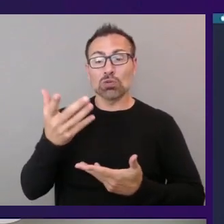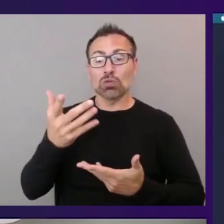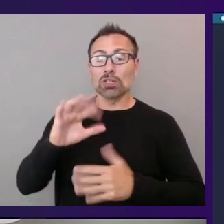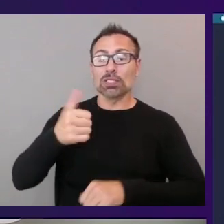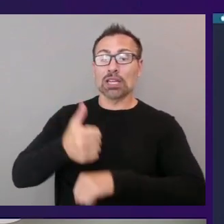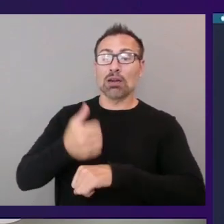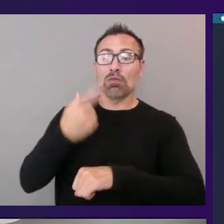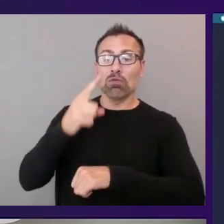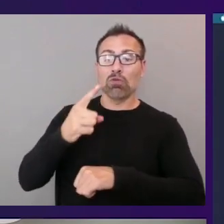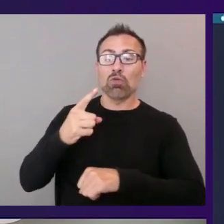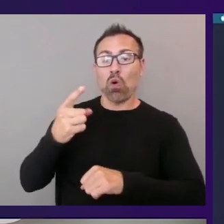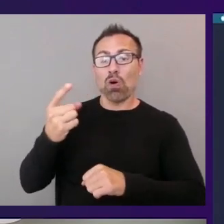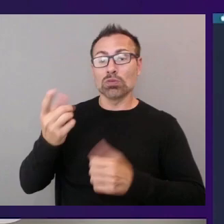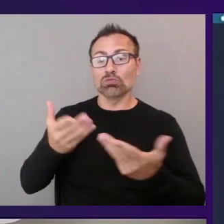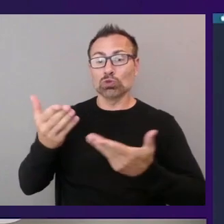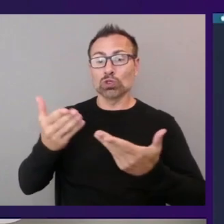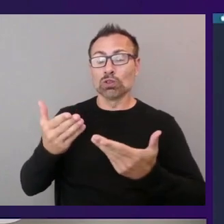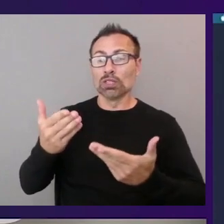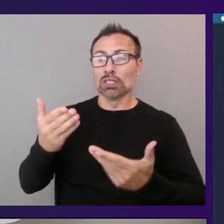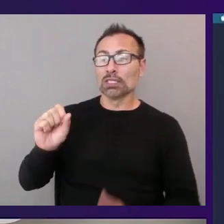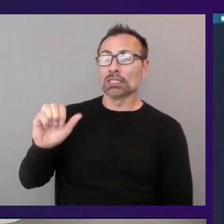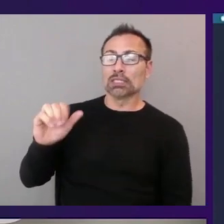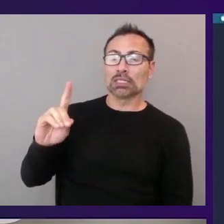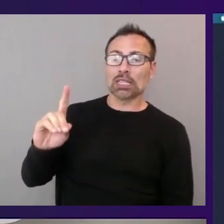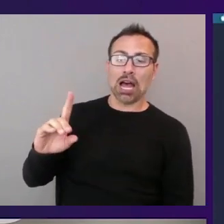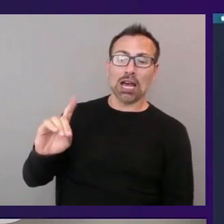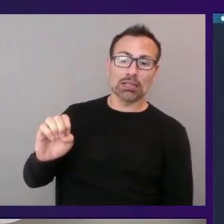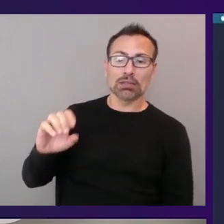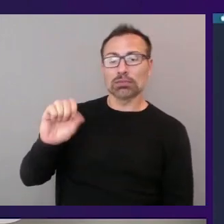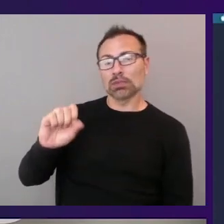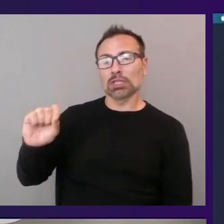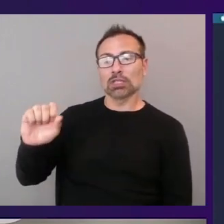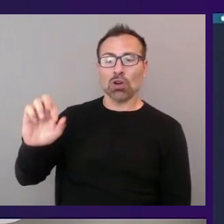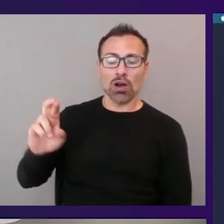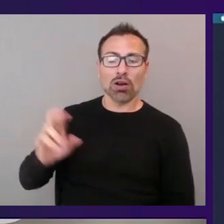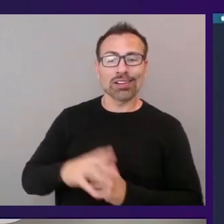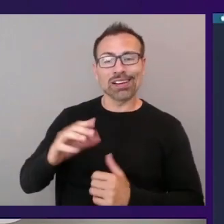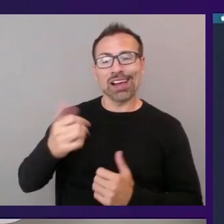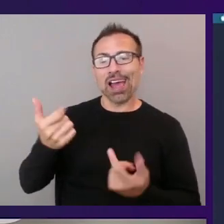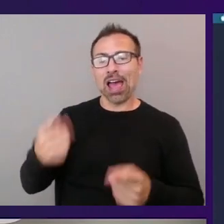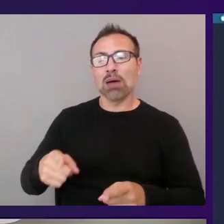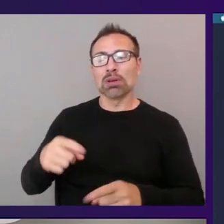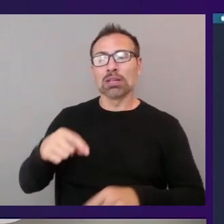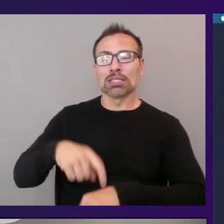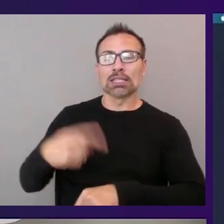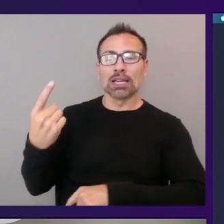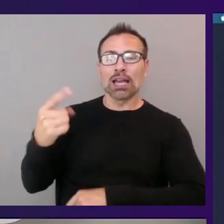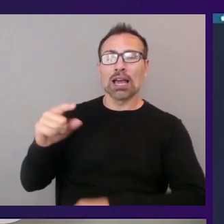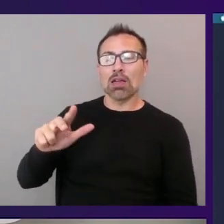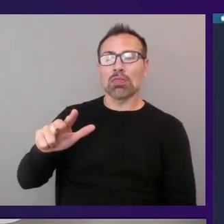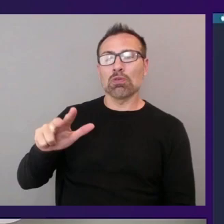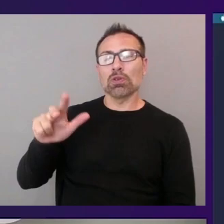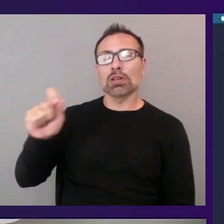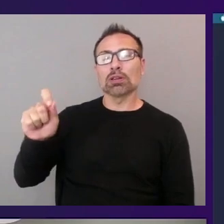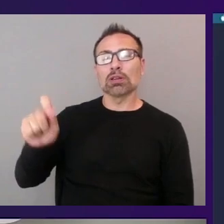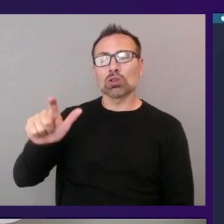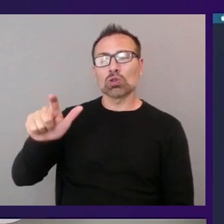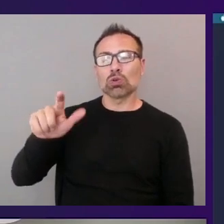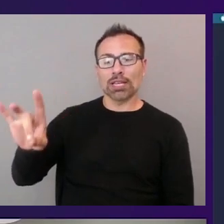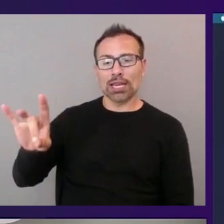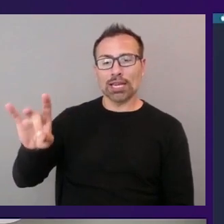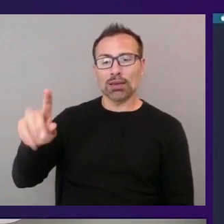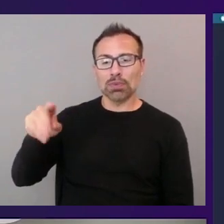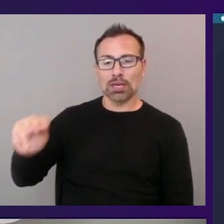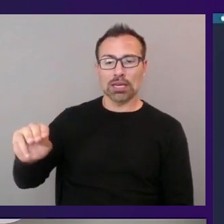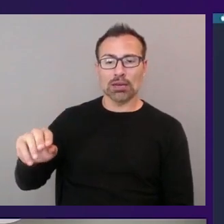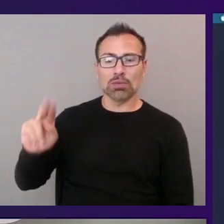today at 3:28 p.m. UTC. And I'm just going to take copy of this